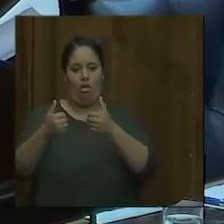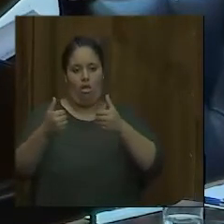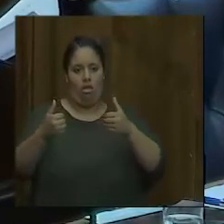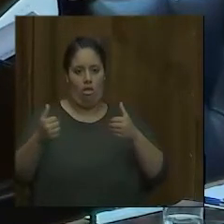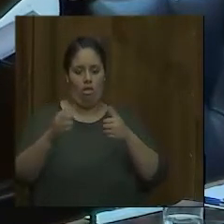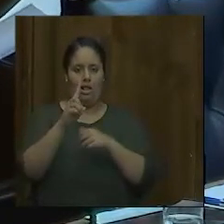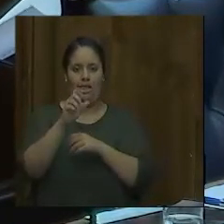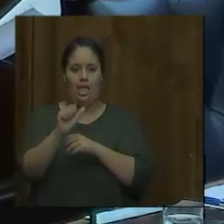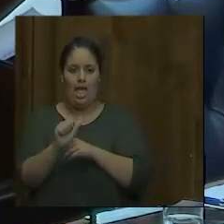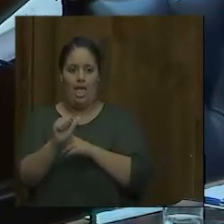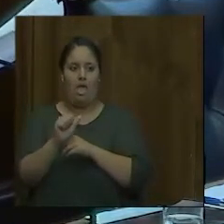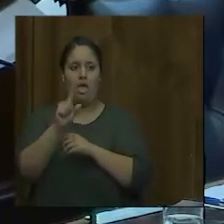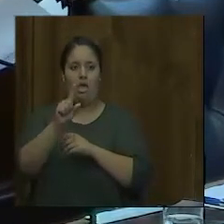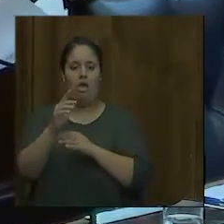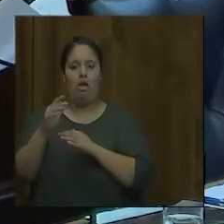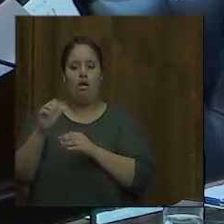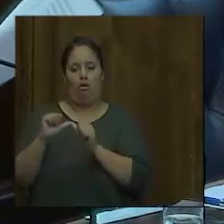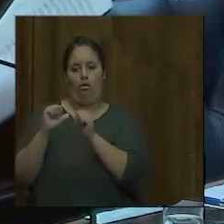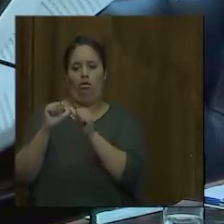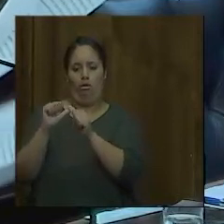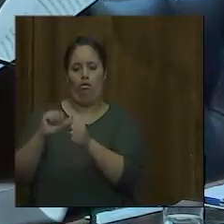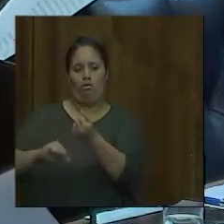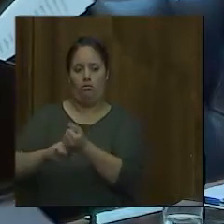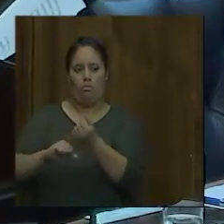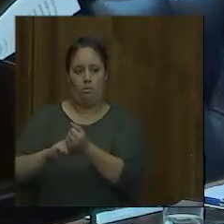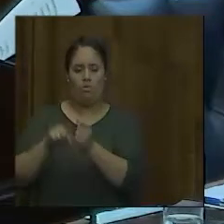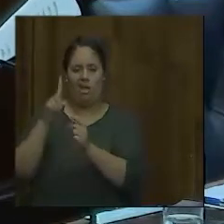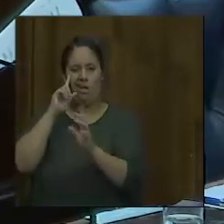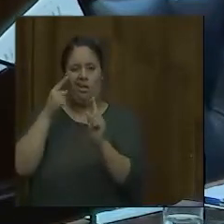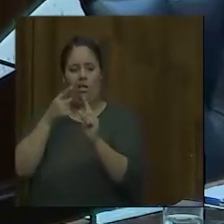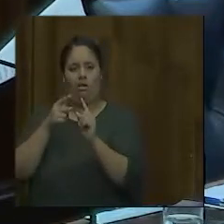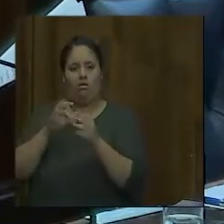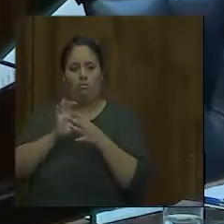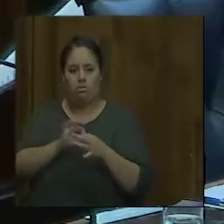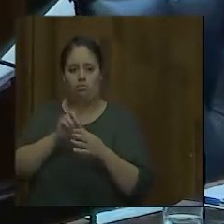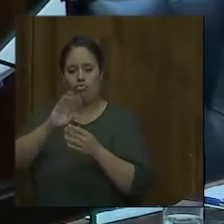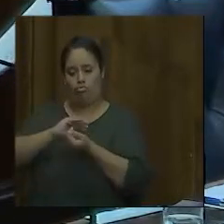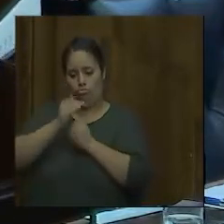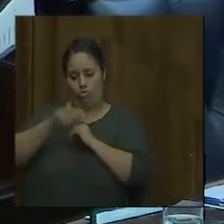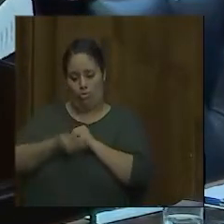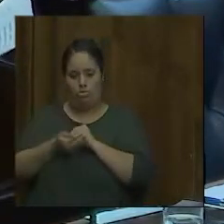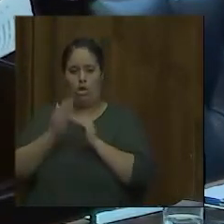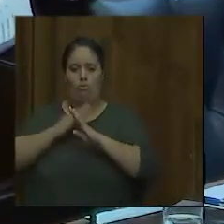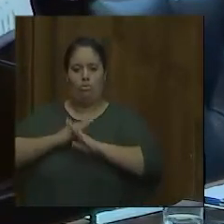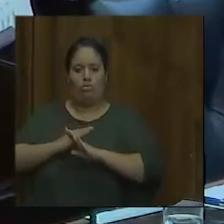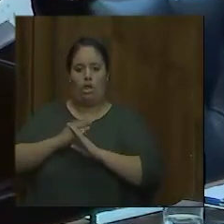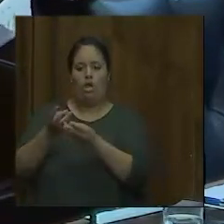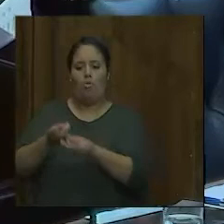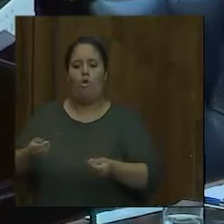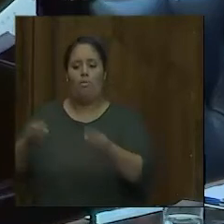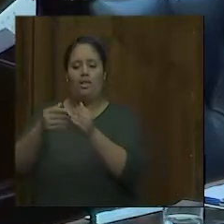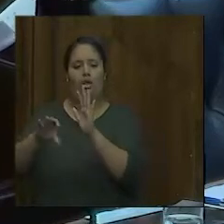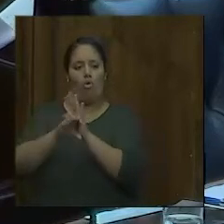DA's unwavering support and determination to protect property clause